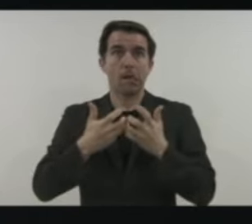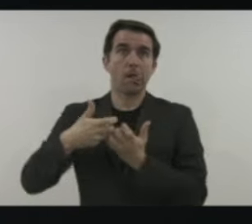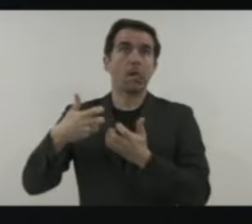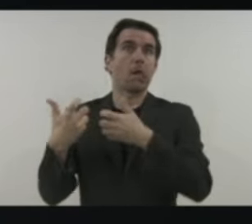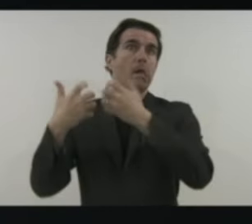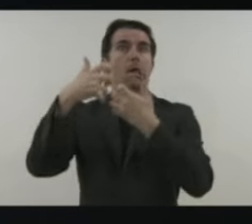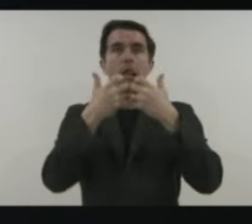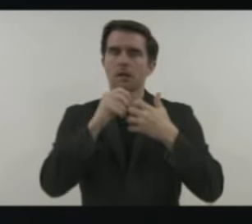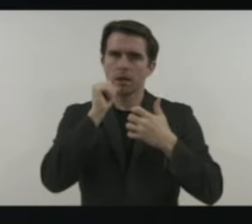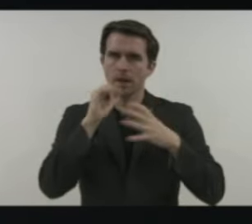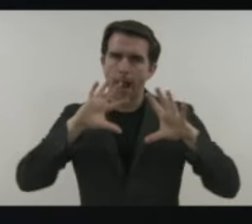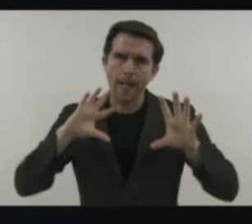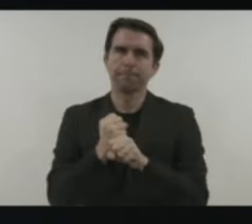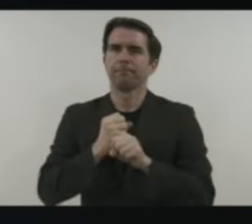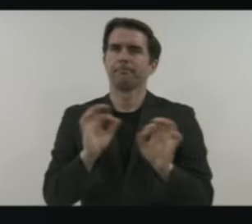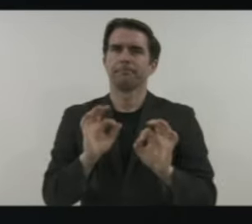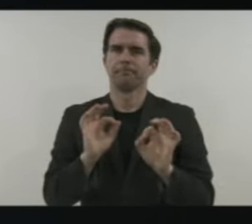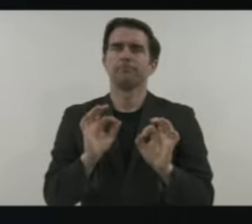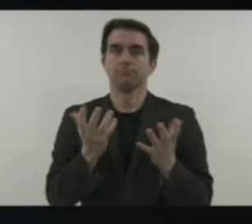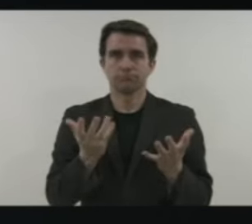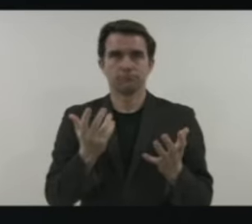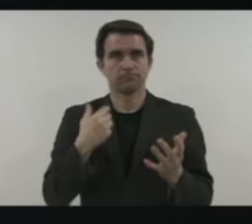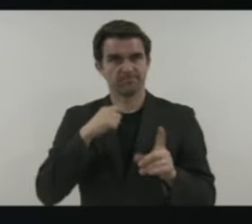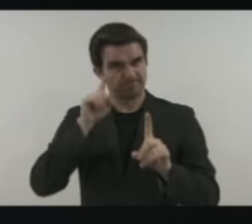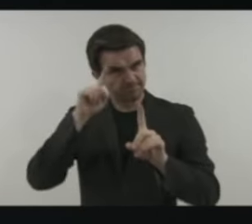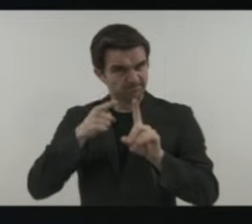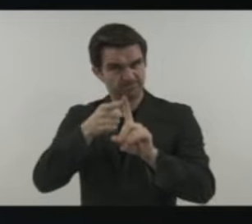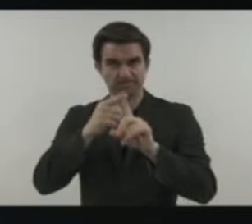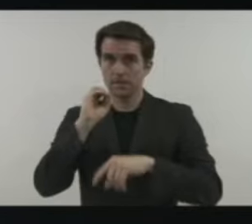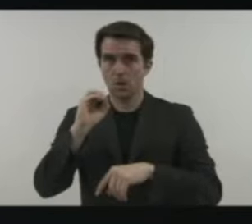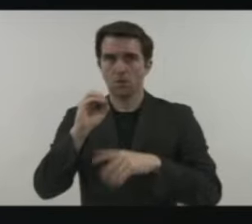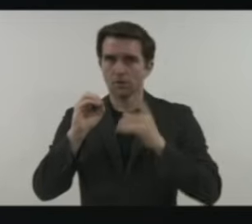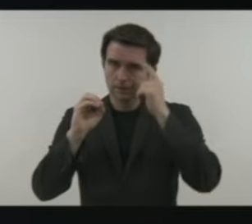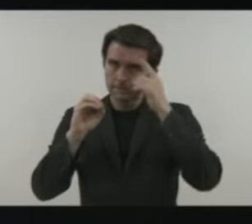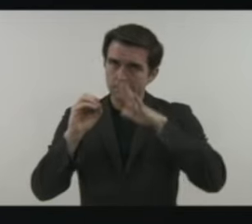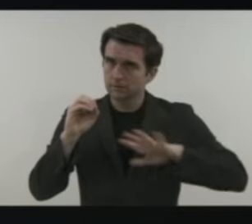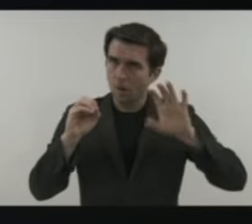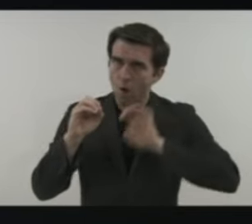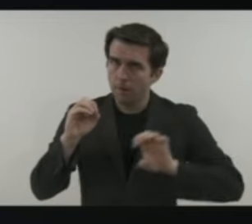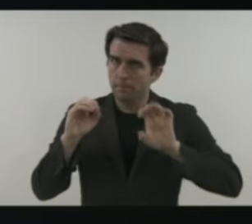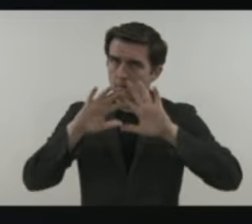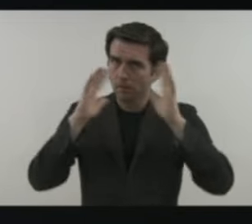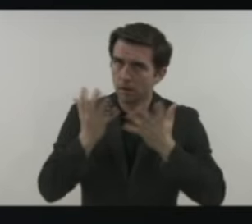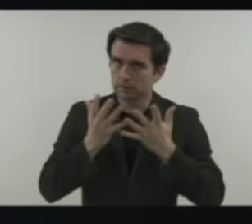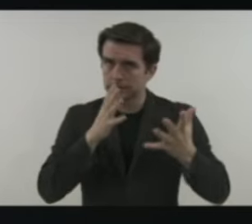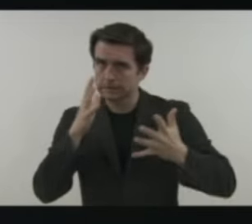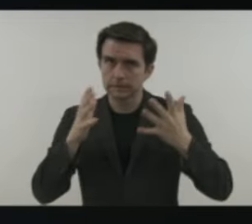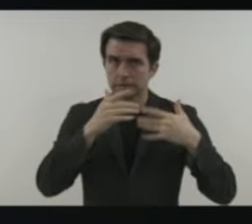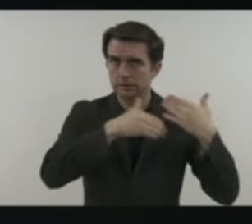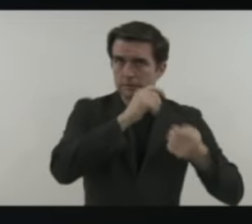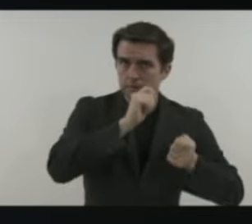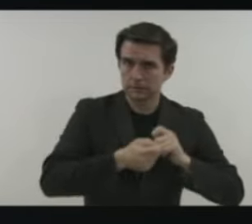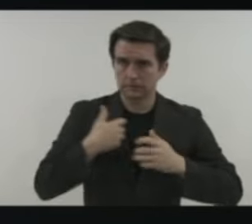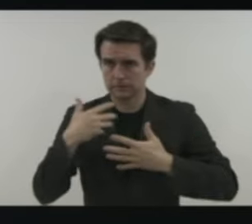way to strengthen the internal energy market and to bring about the green transition and to lower electricity